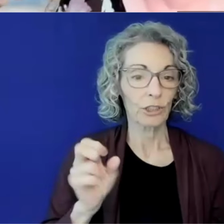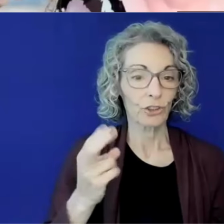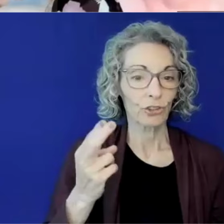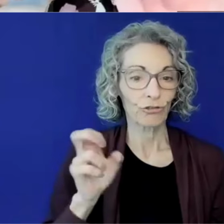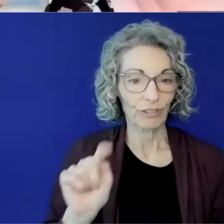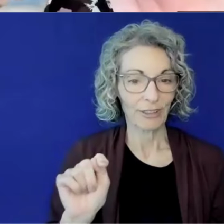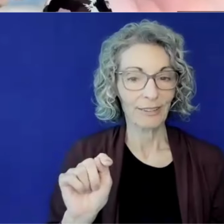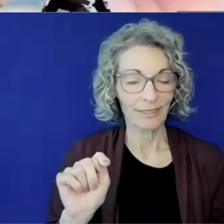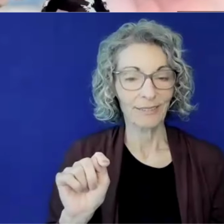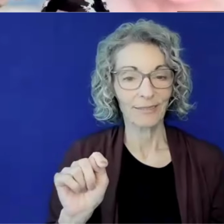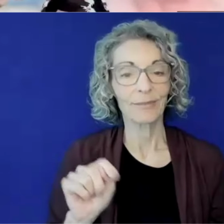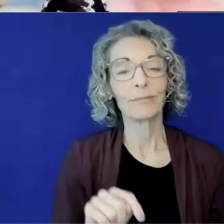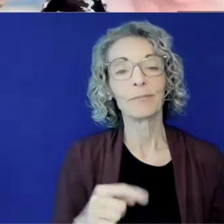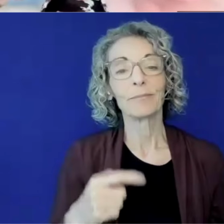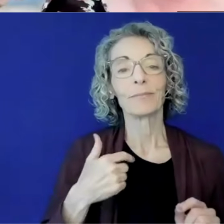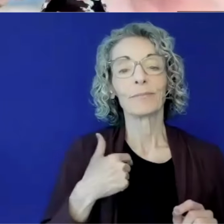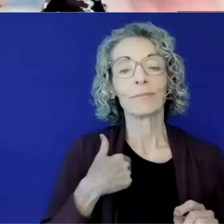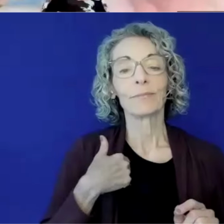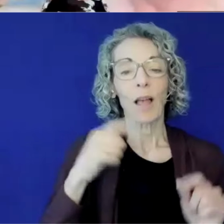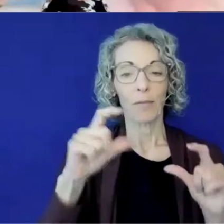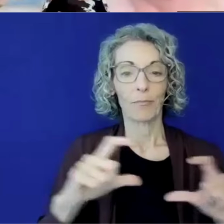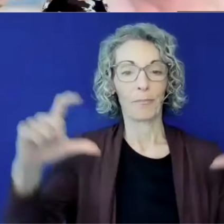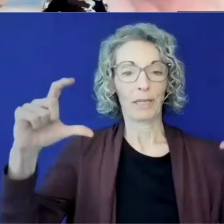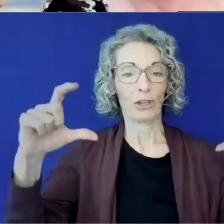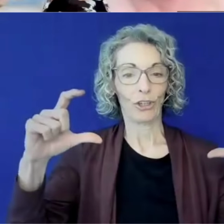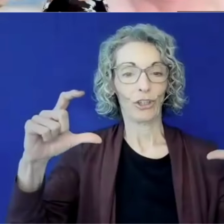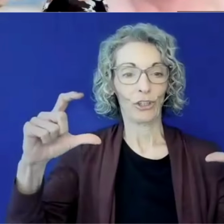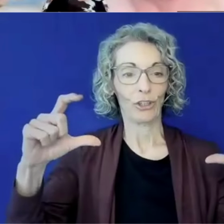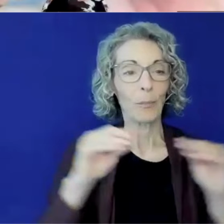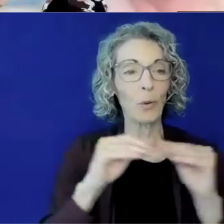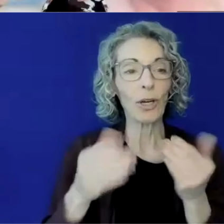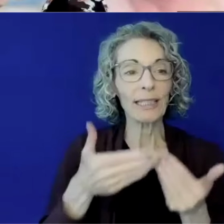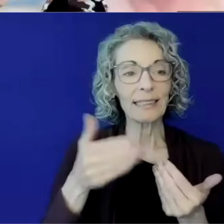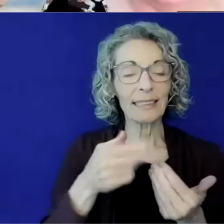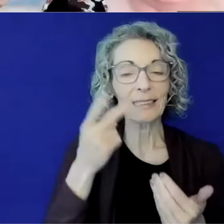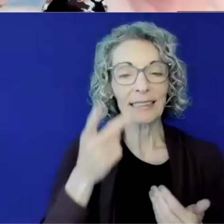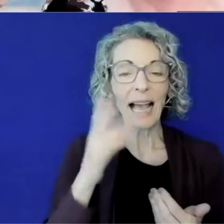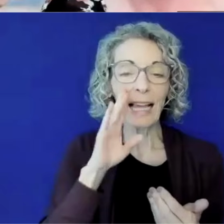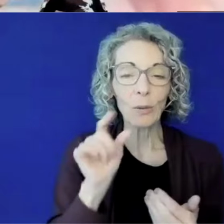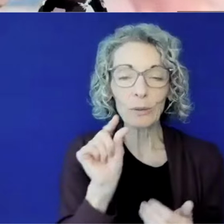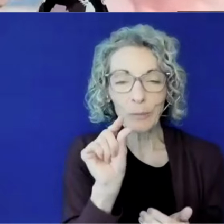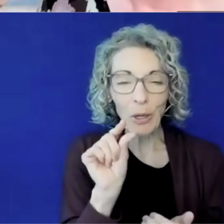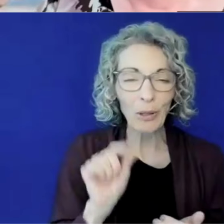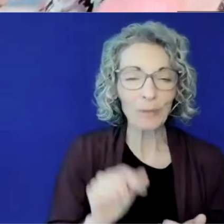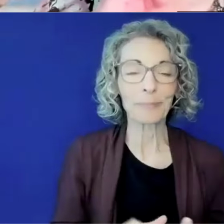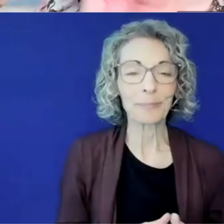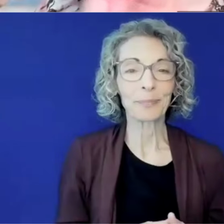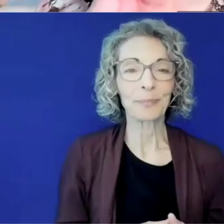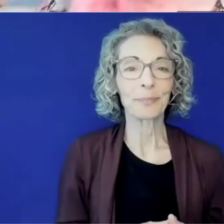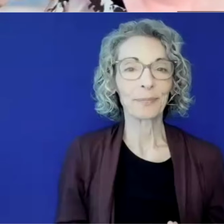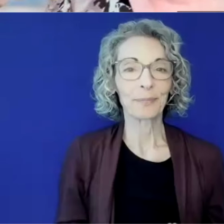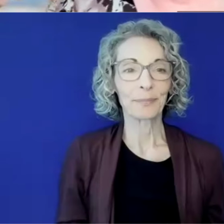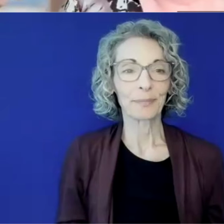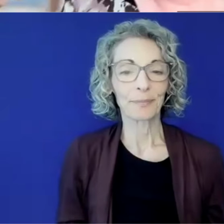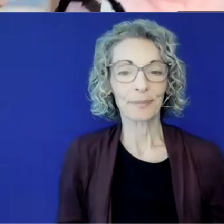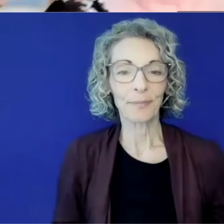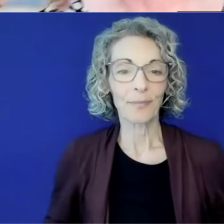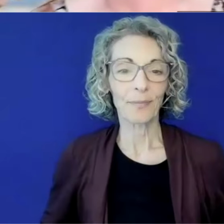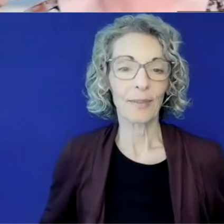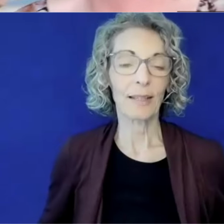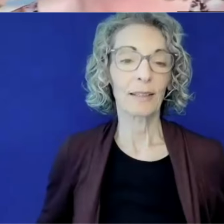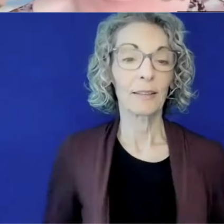yti online.org/SSI-calculation-worksheet. So I'm going to magnify this to make it a little bit easier to see. I know it's really small. So there are